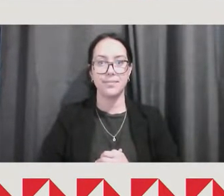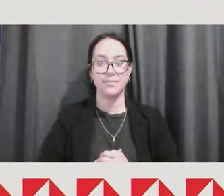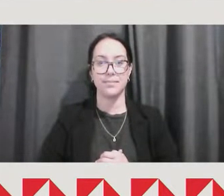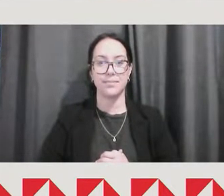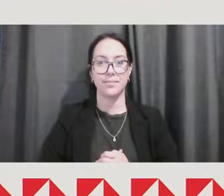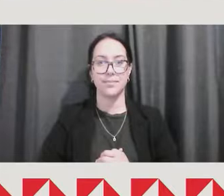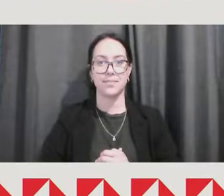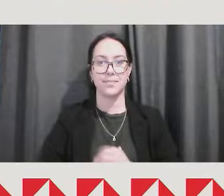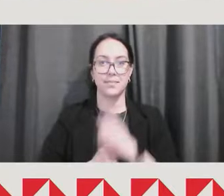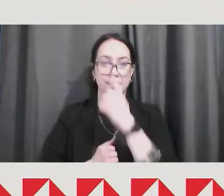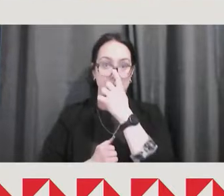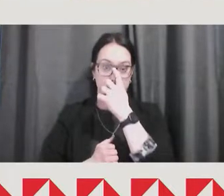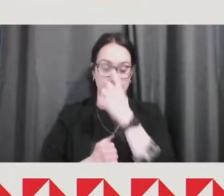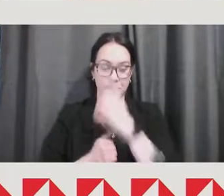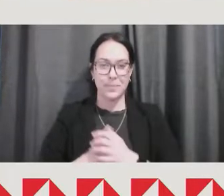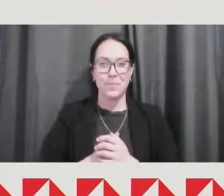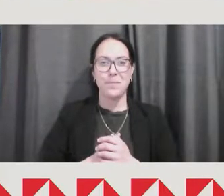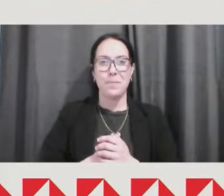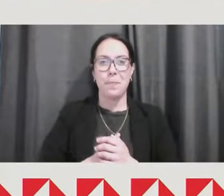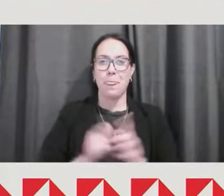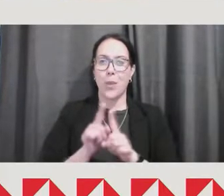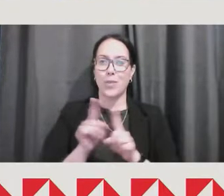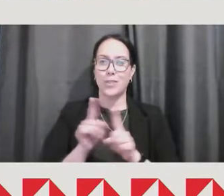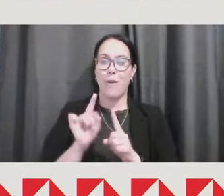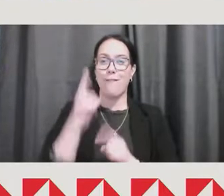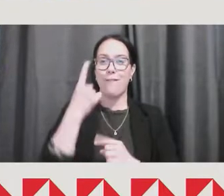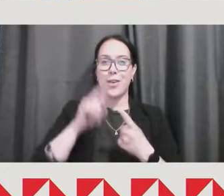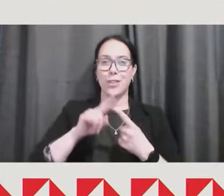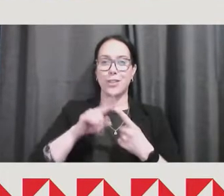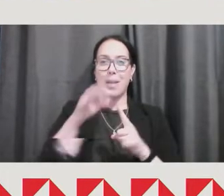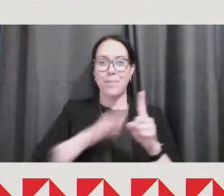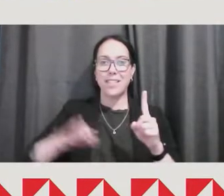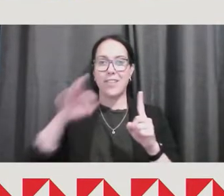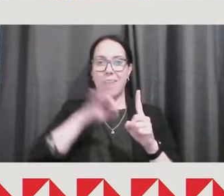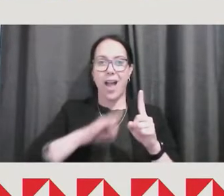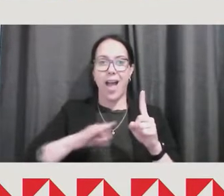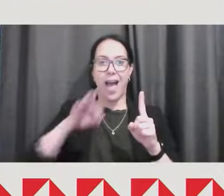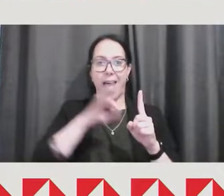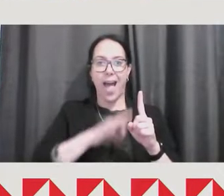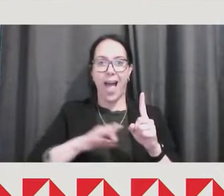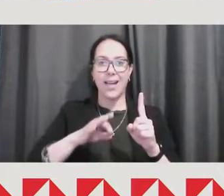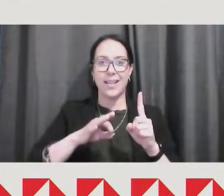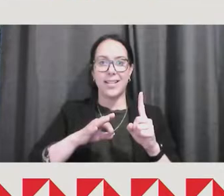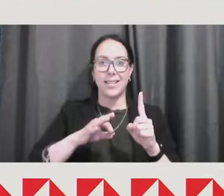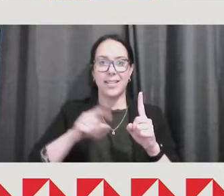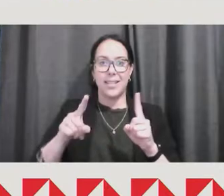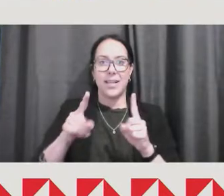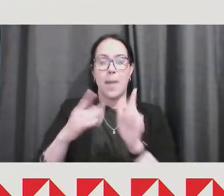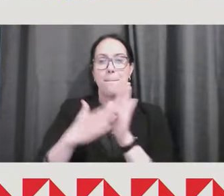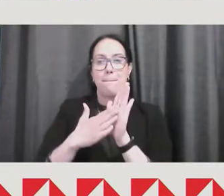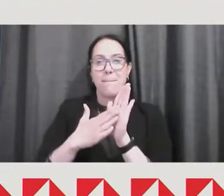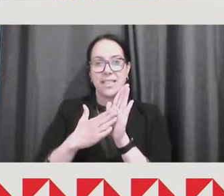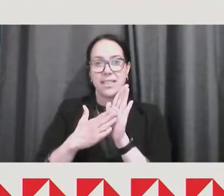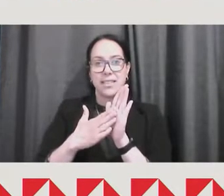we also had the first Pacific representative at the Venice biennale MS yukikihara